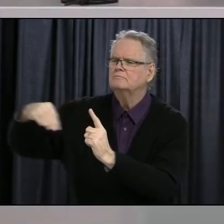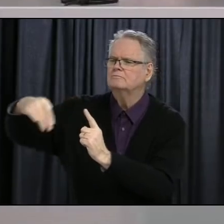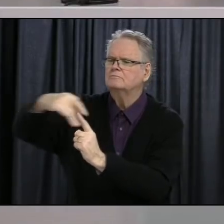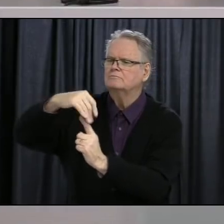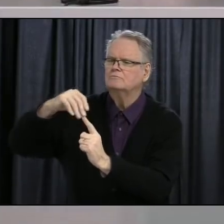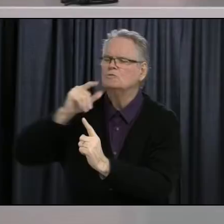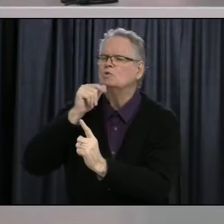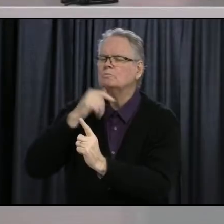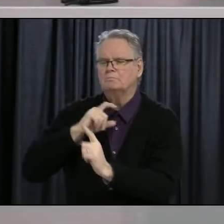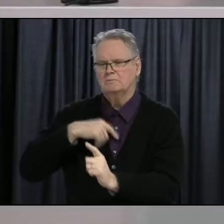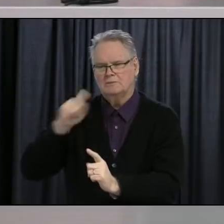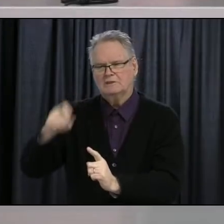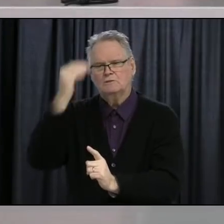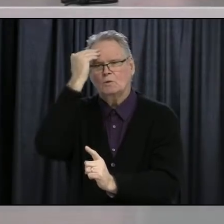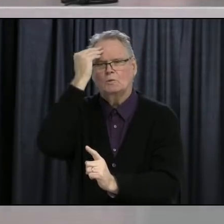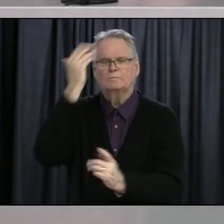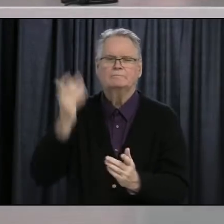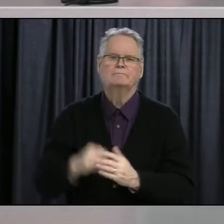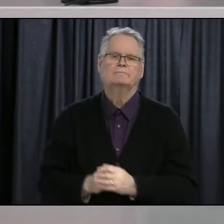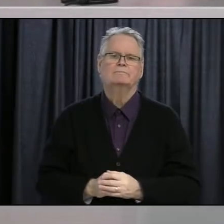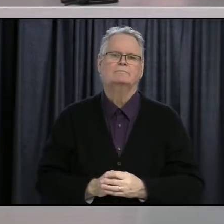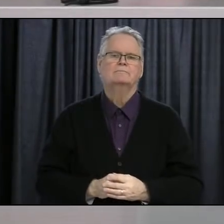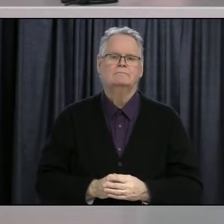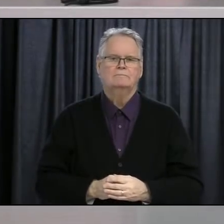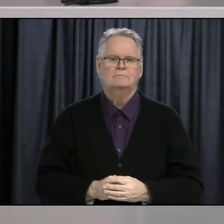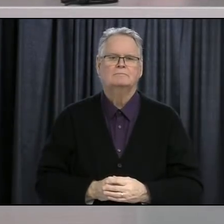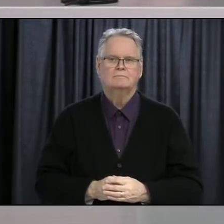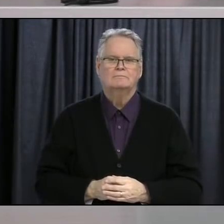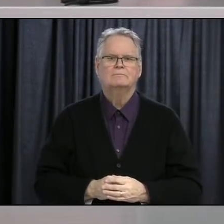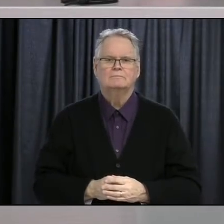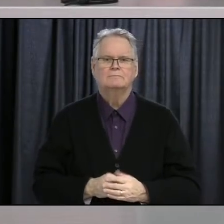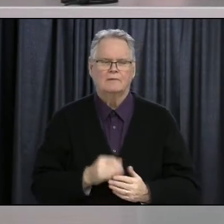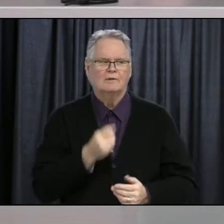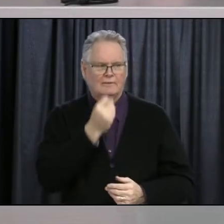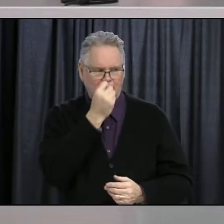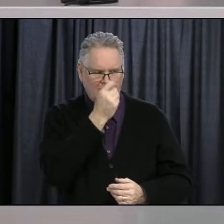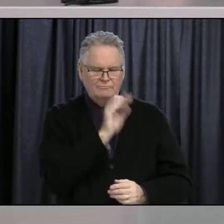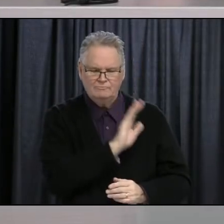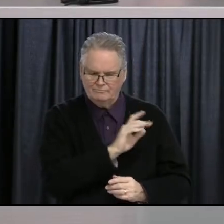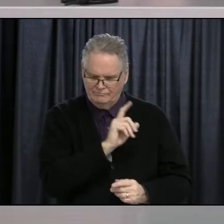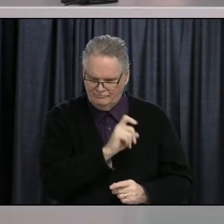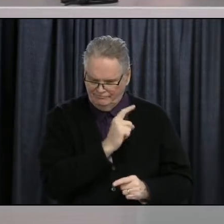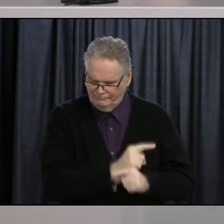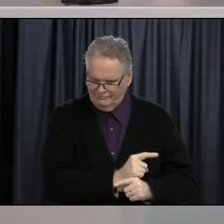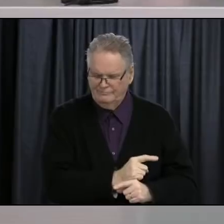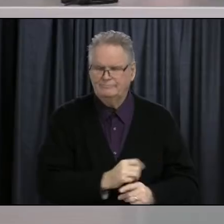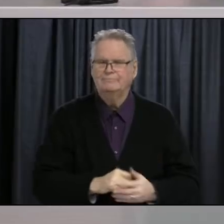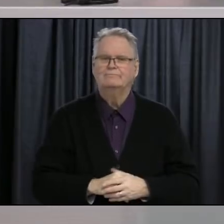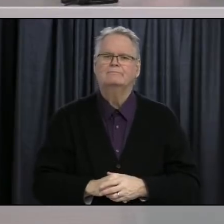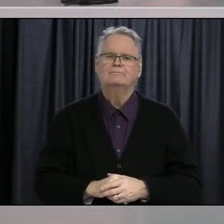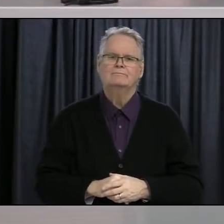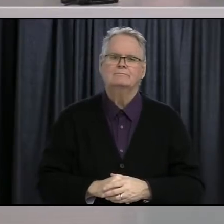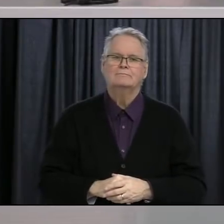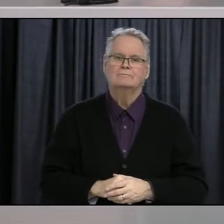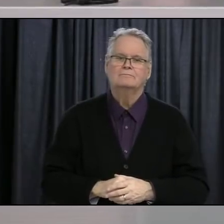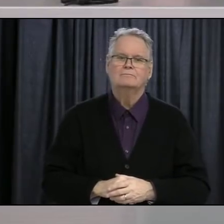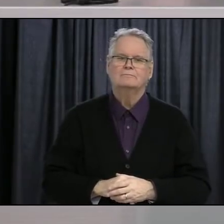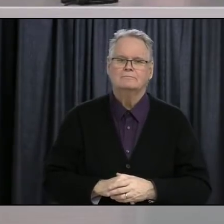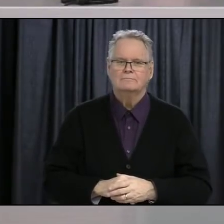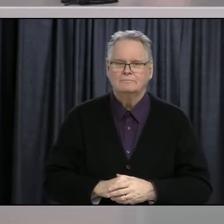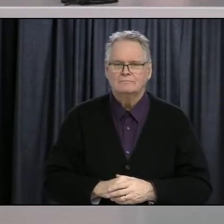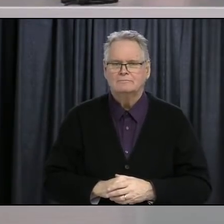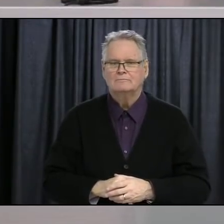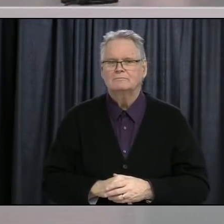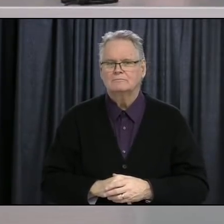Thank you. Yeah, and that was kind of my next question. In regard to those specific symptoms, what concerns does this pose for